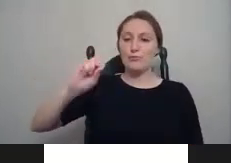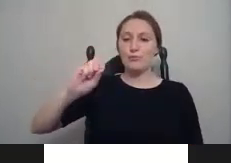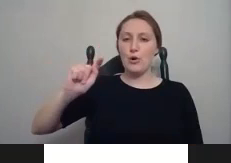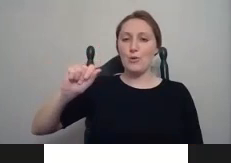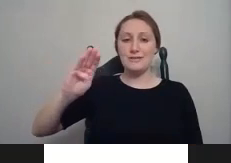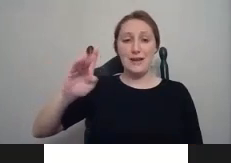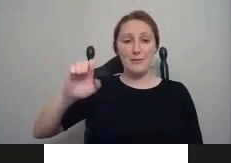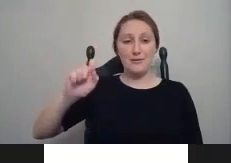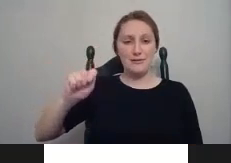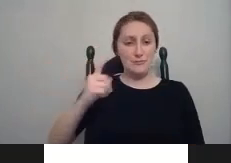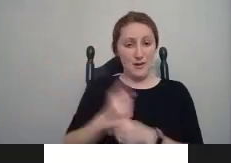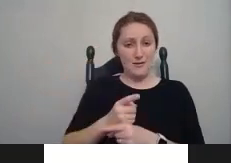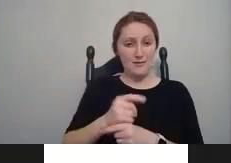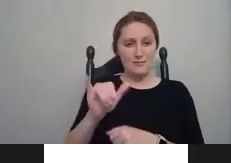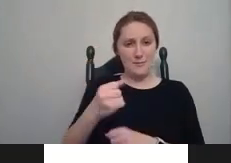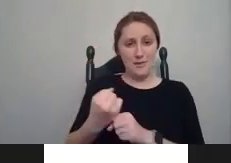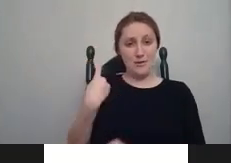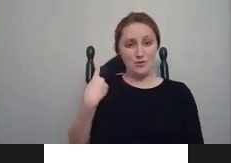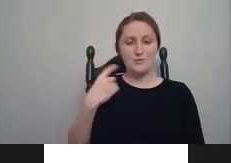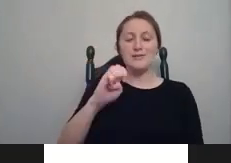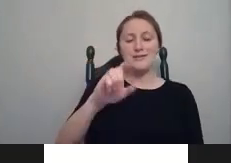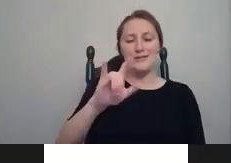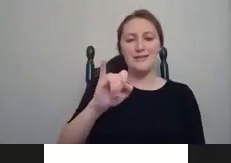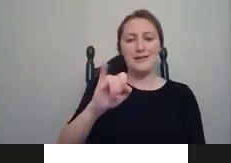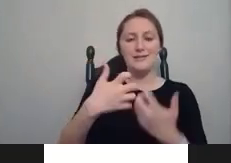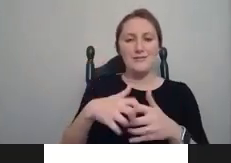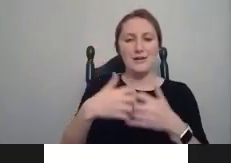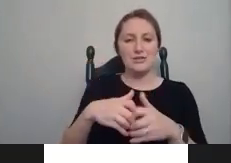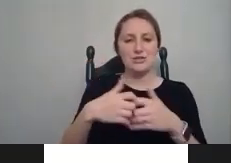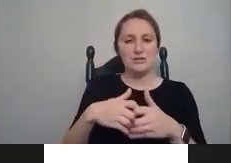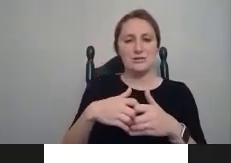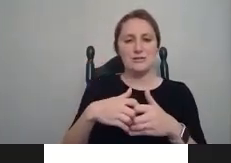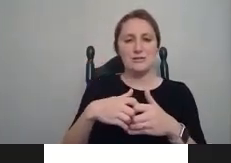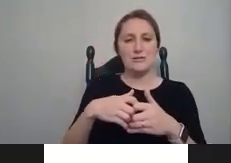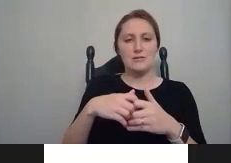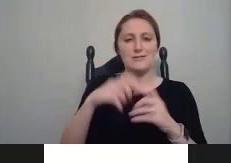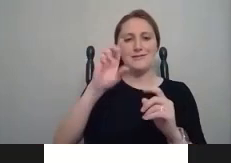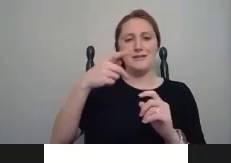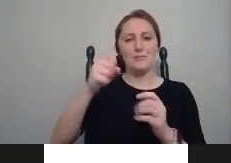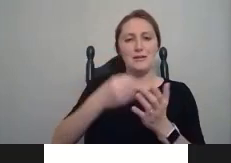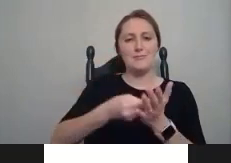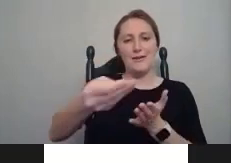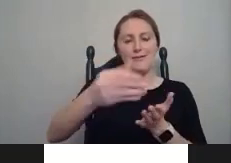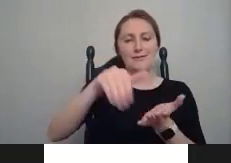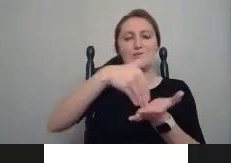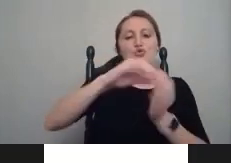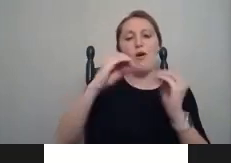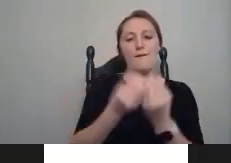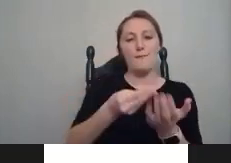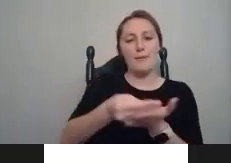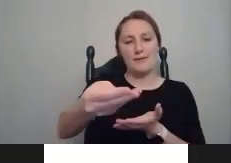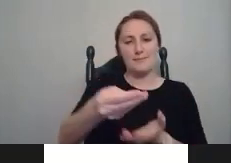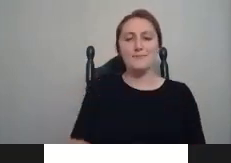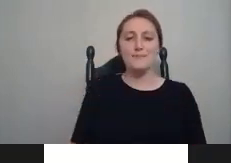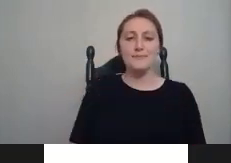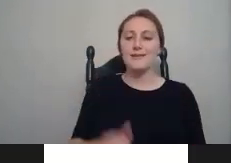Montgomery? Same as last year? Correct. The Eli devices that are purchased by DCPS Central Office. Similar